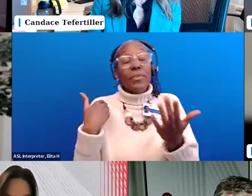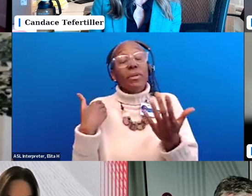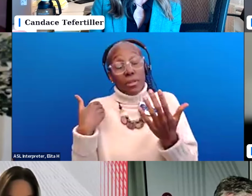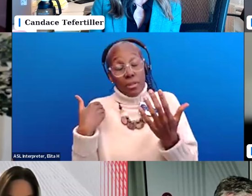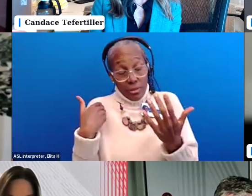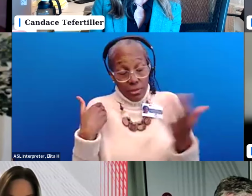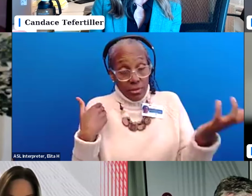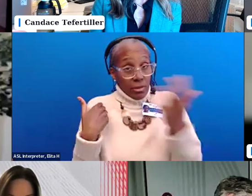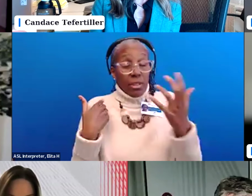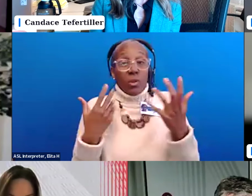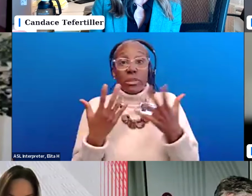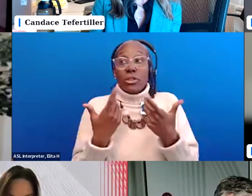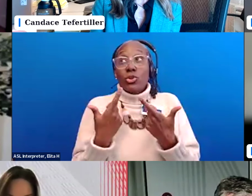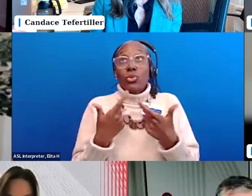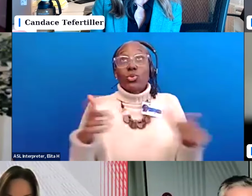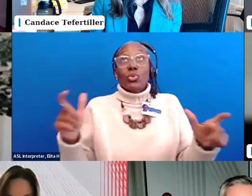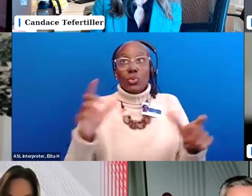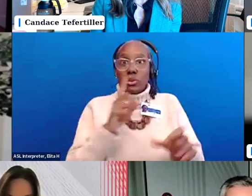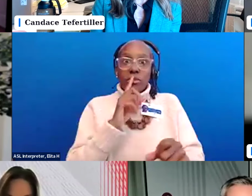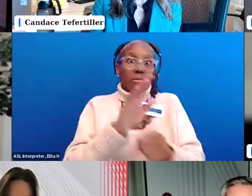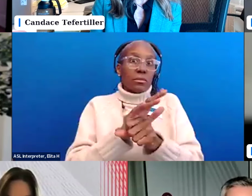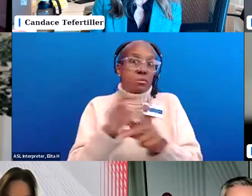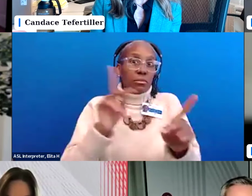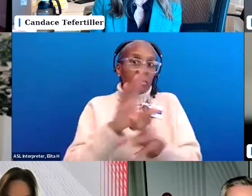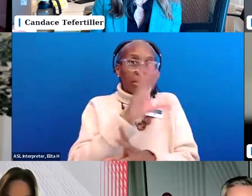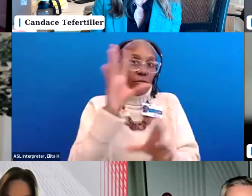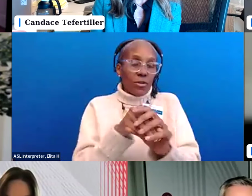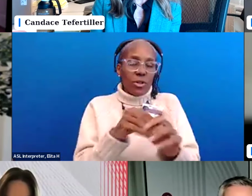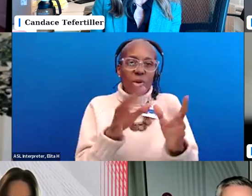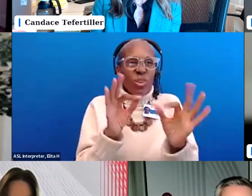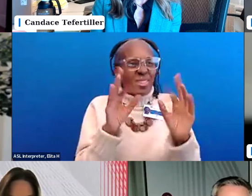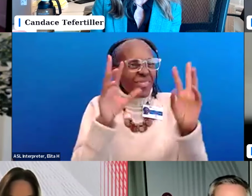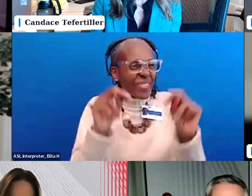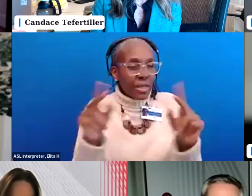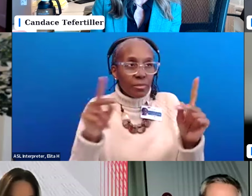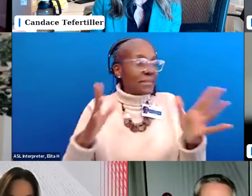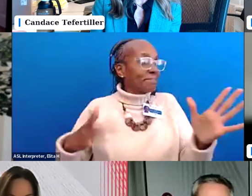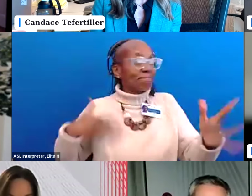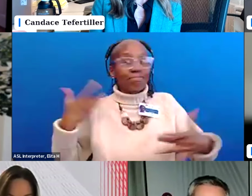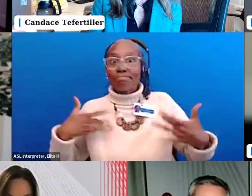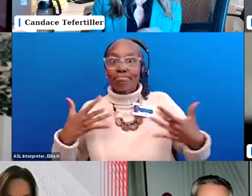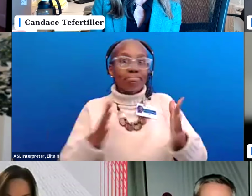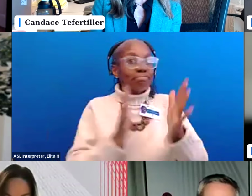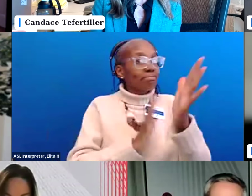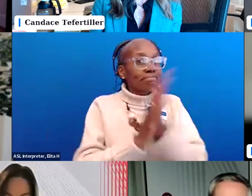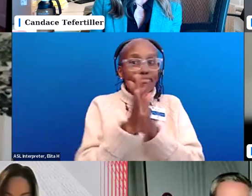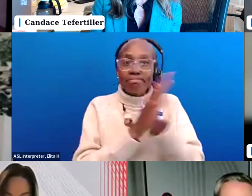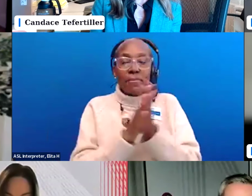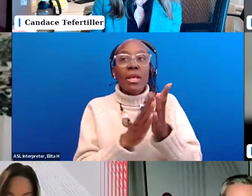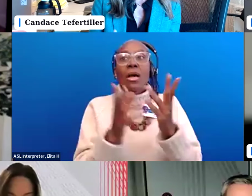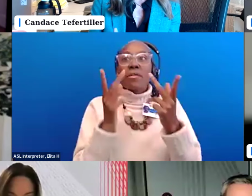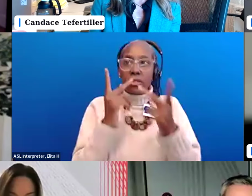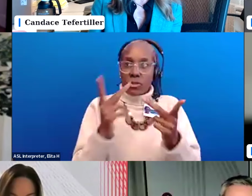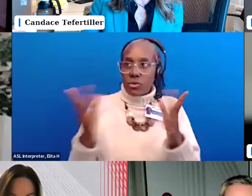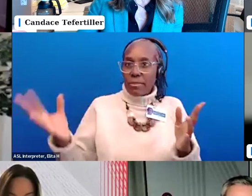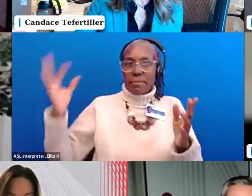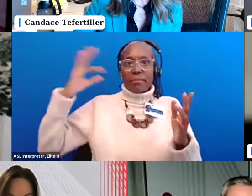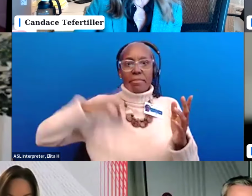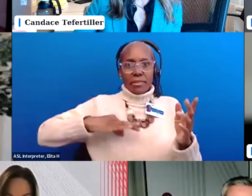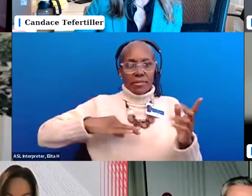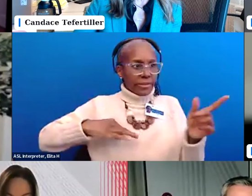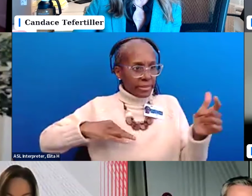was a big commitment for people to participate, and it was really fun to see that people were excited to do this because they were seeing benefit and that